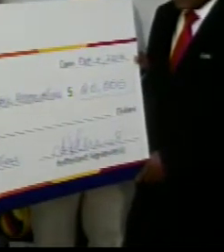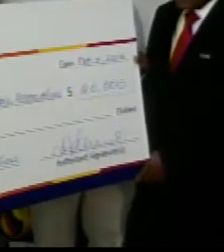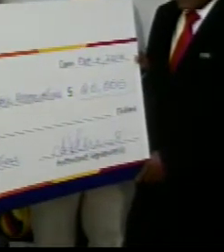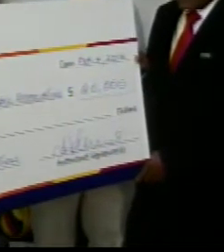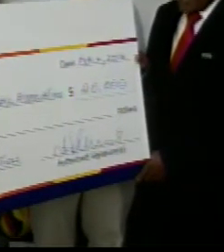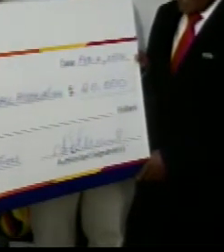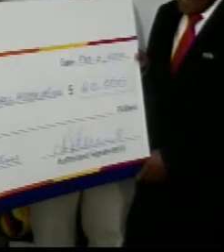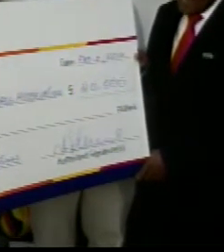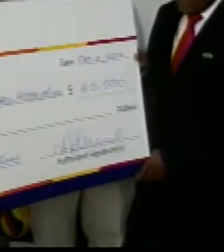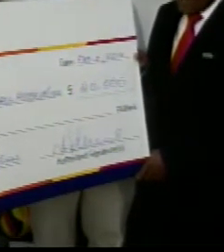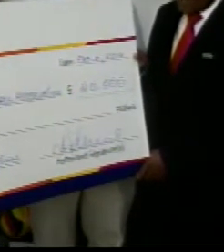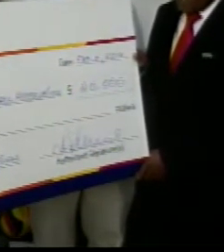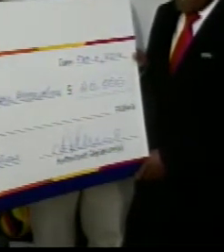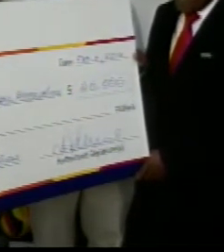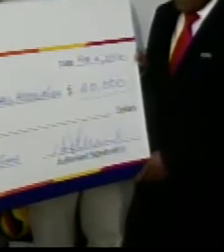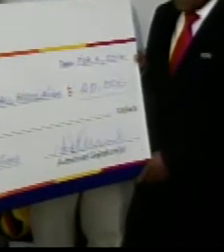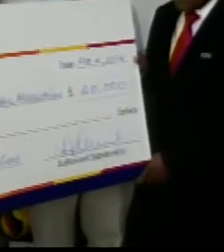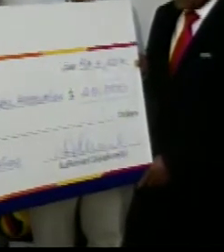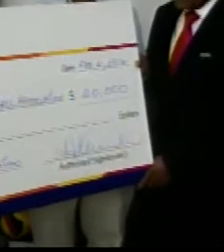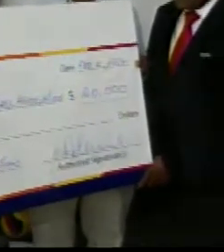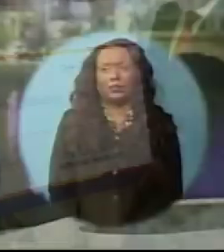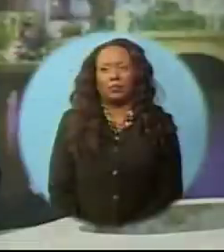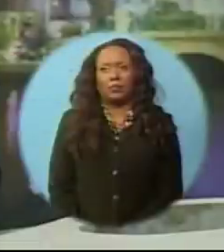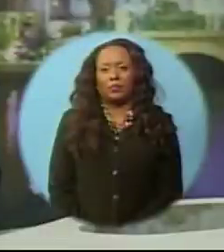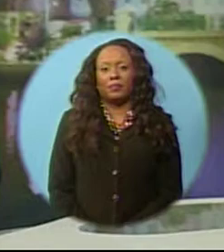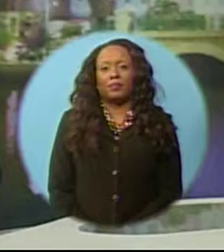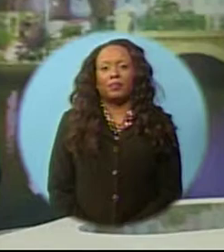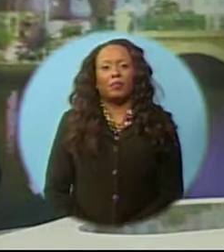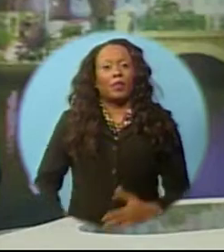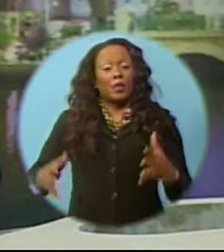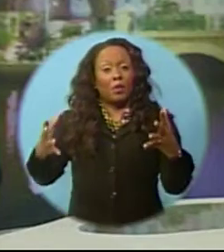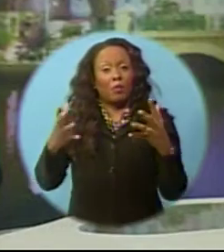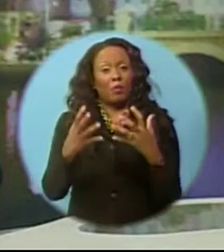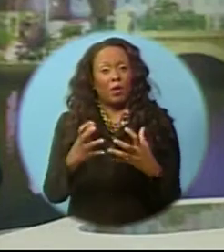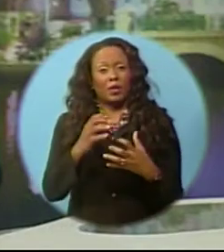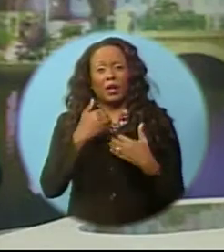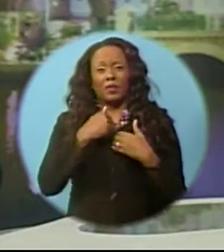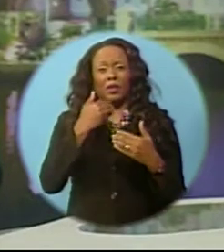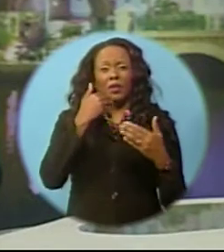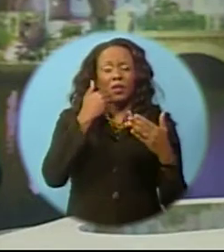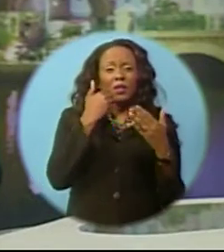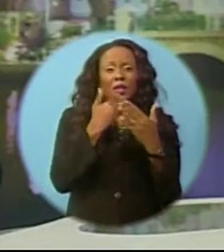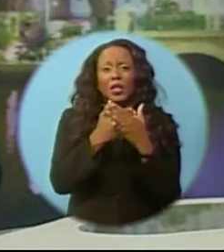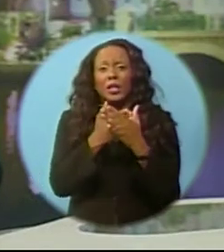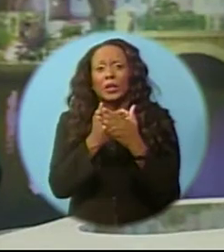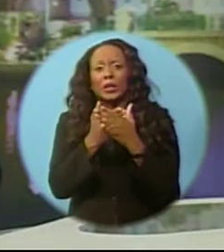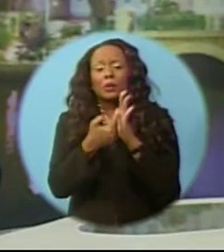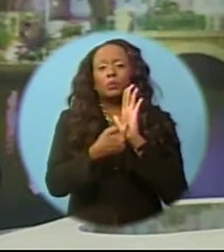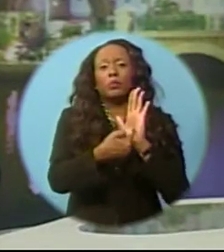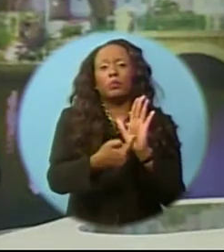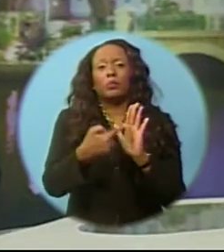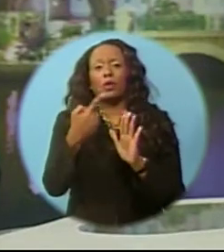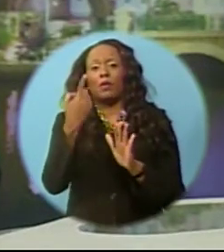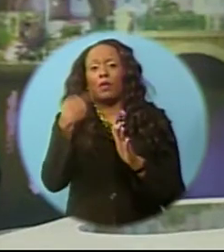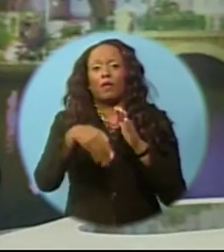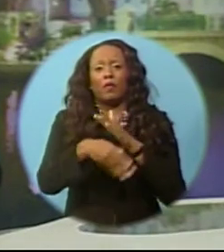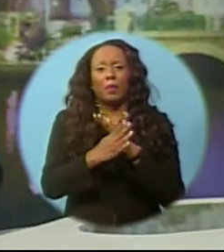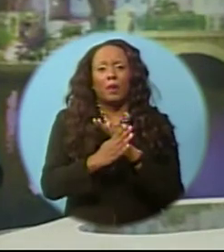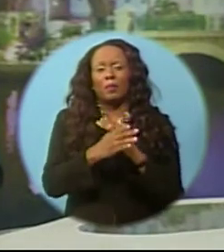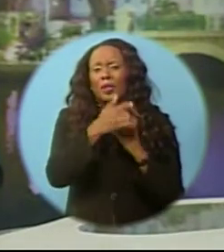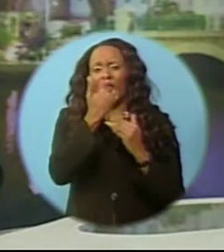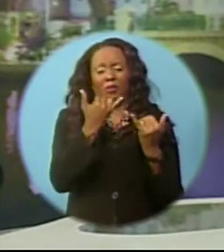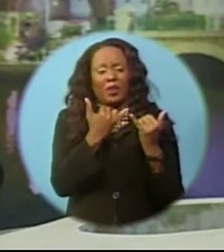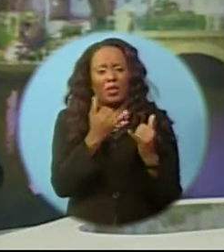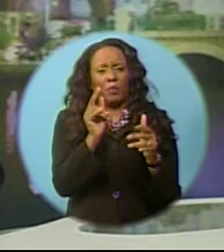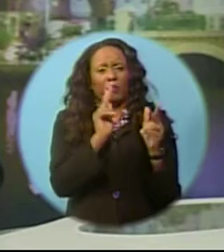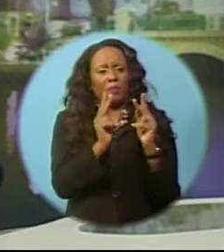the vision of this new partnership is to create a new image for football by changing all the negative publicity associated with the